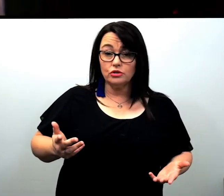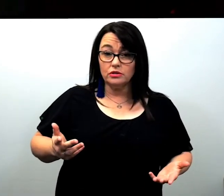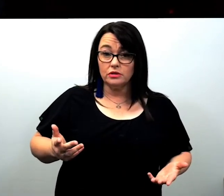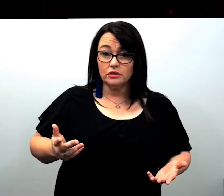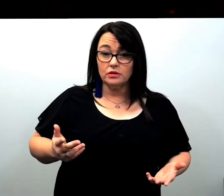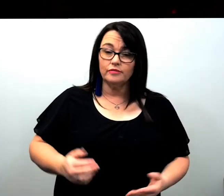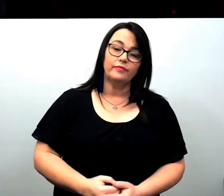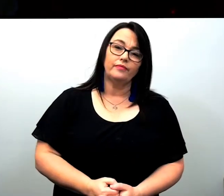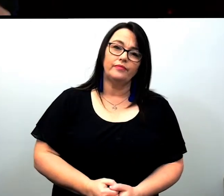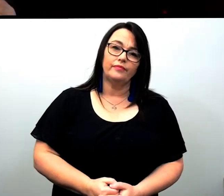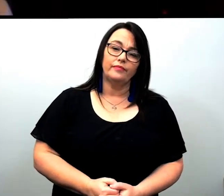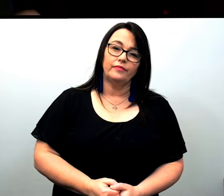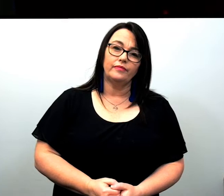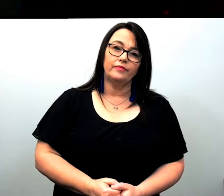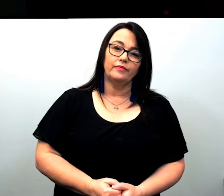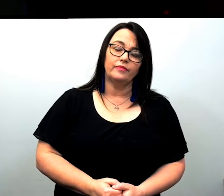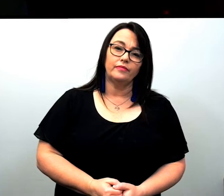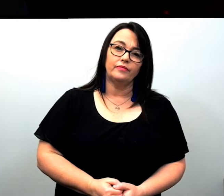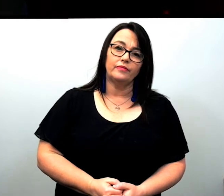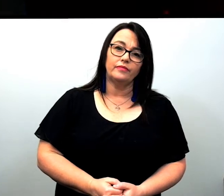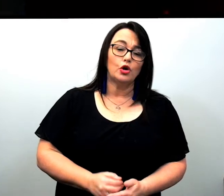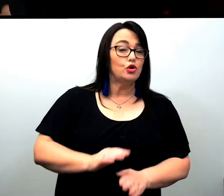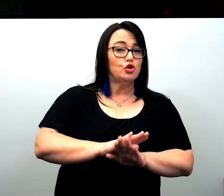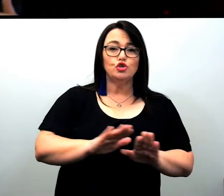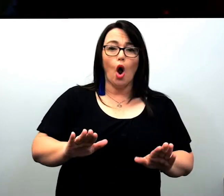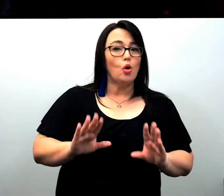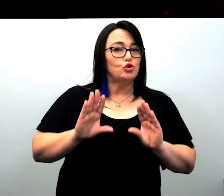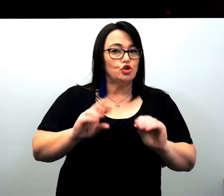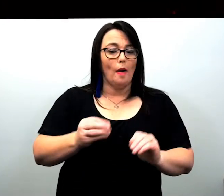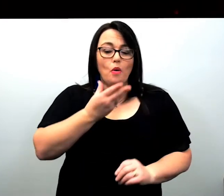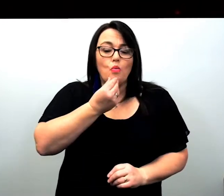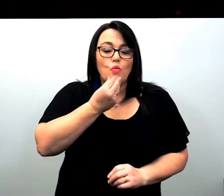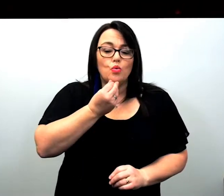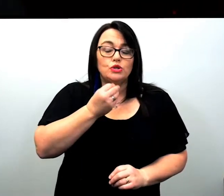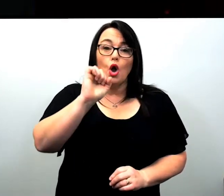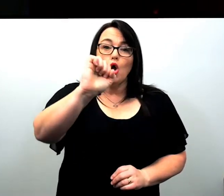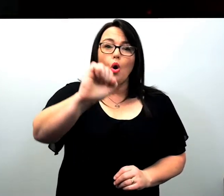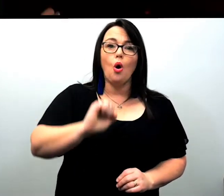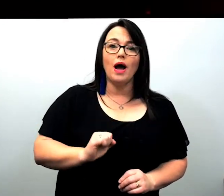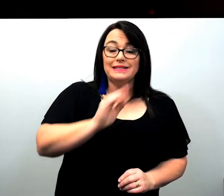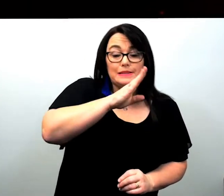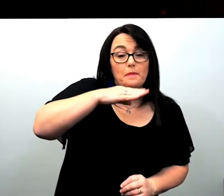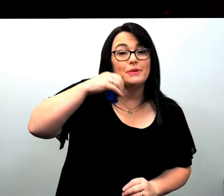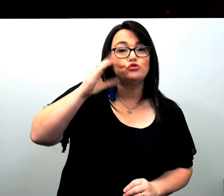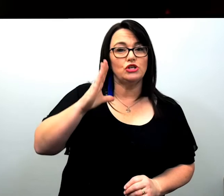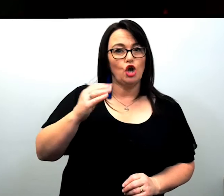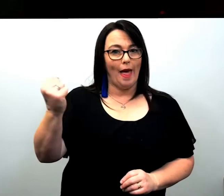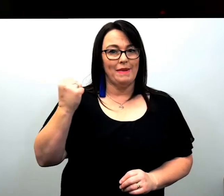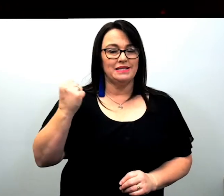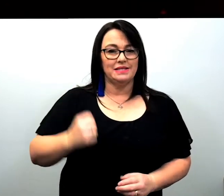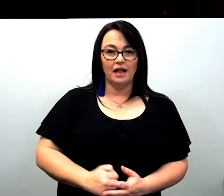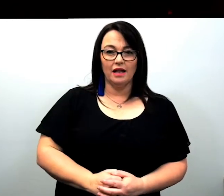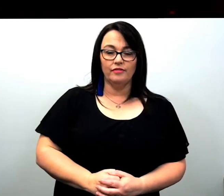we start disusing or stop using our spiritual muscles. I want to encourage you, if you're watching